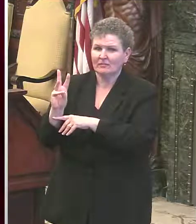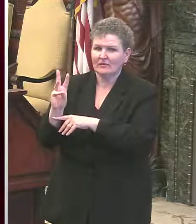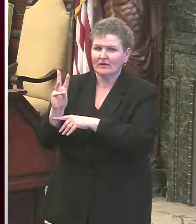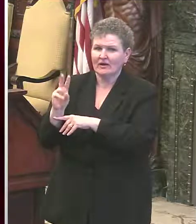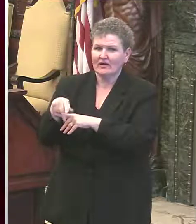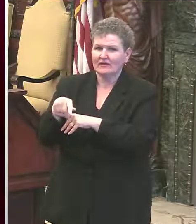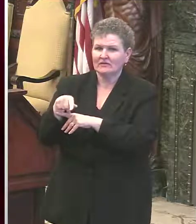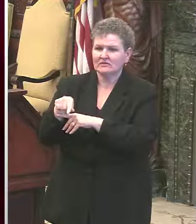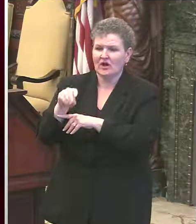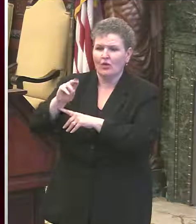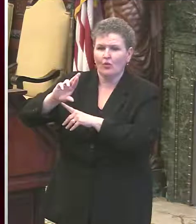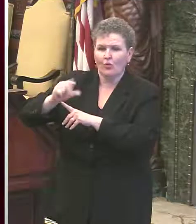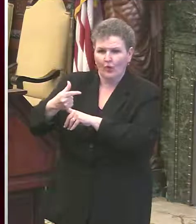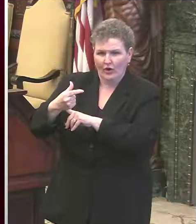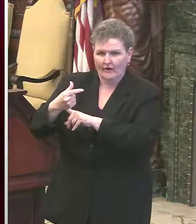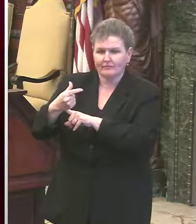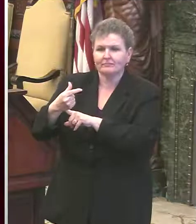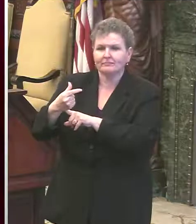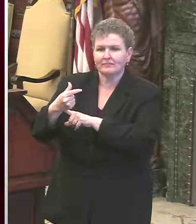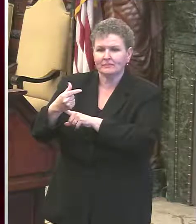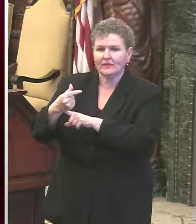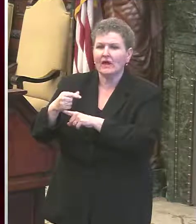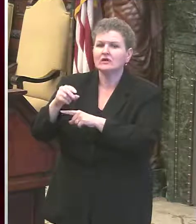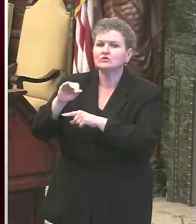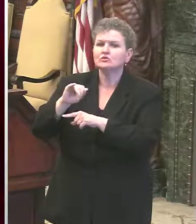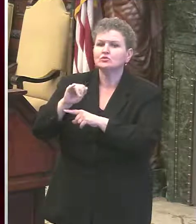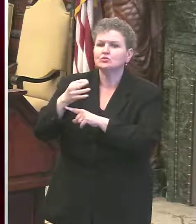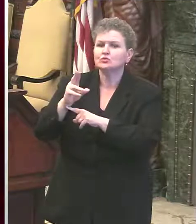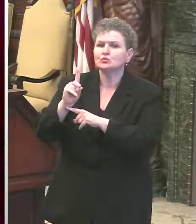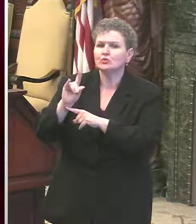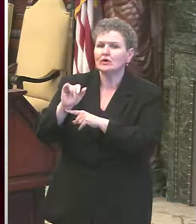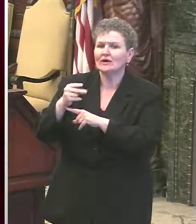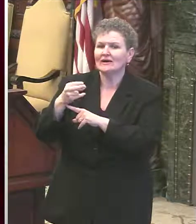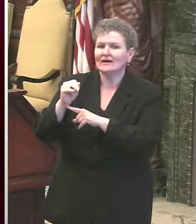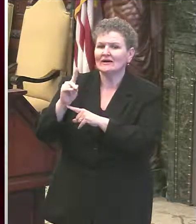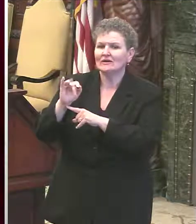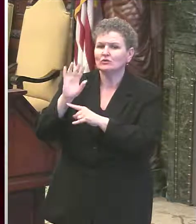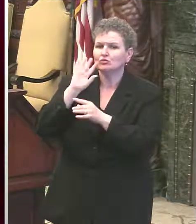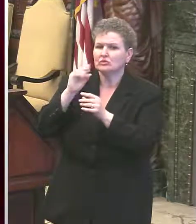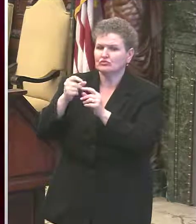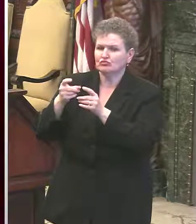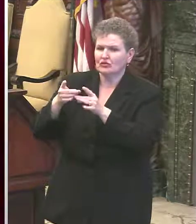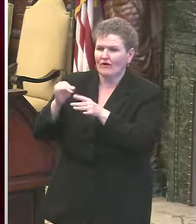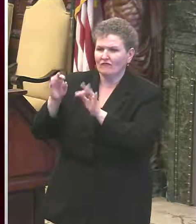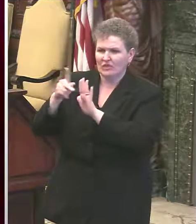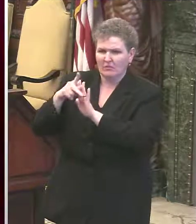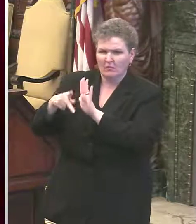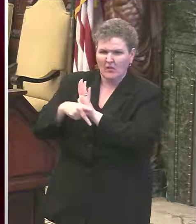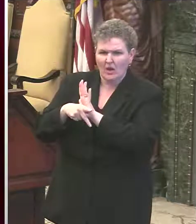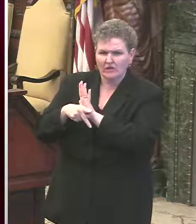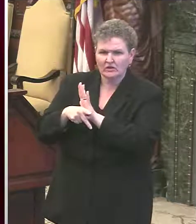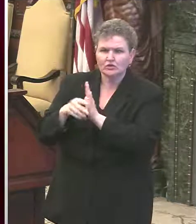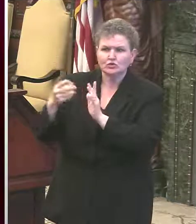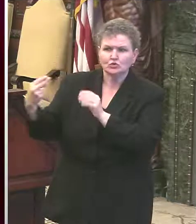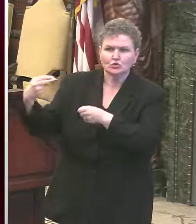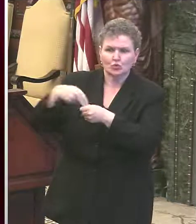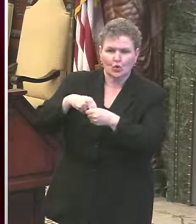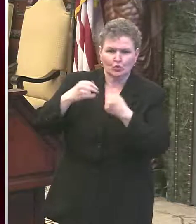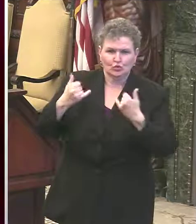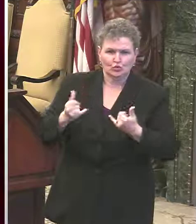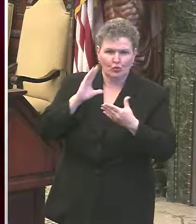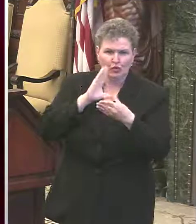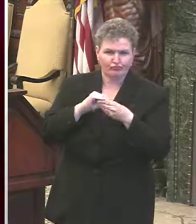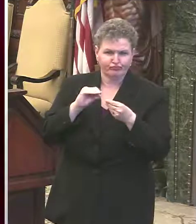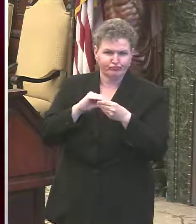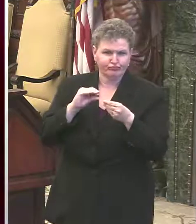cwfphilly.org. Joining us today is Julia Hinckley, our Director of Policy, for any questions you may have about the potential impact of the